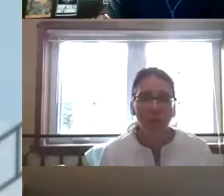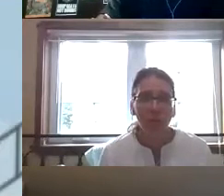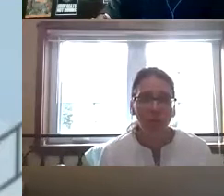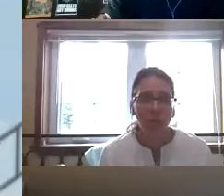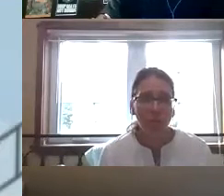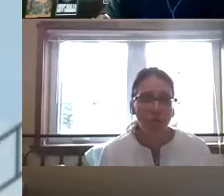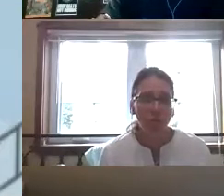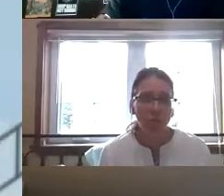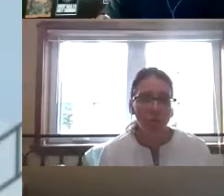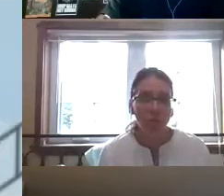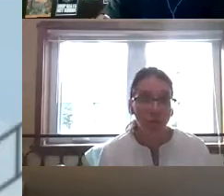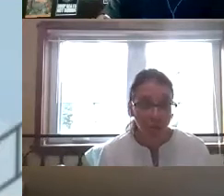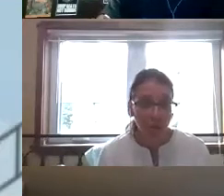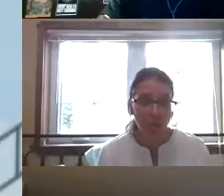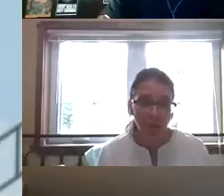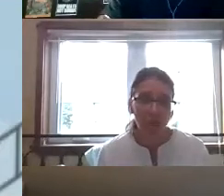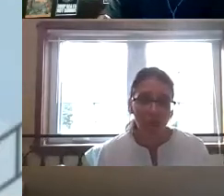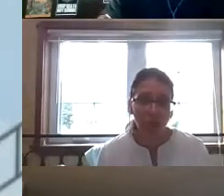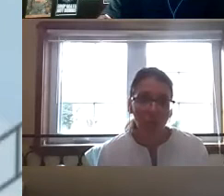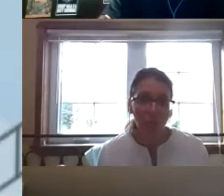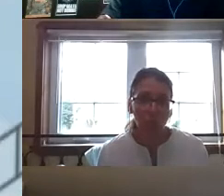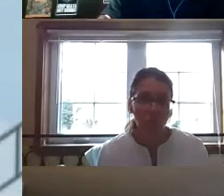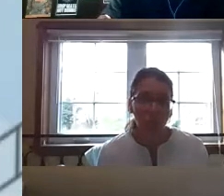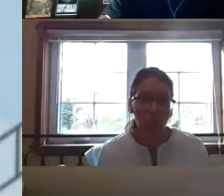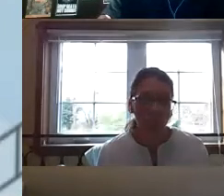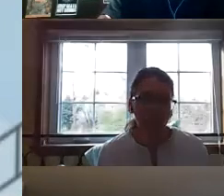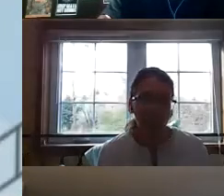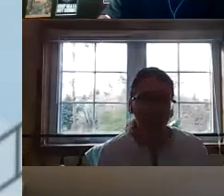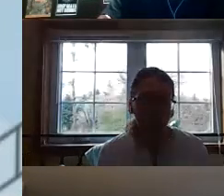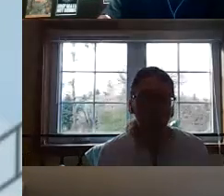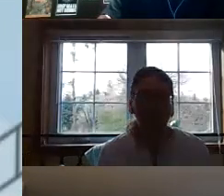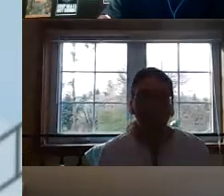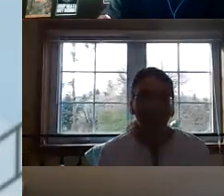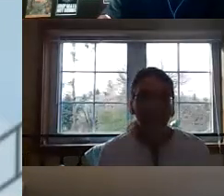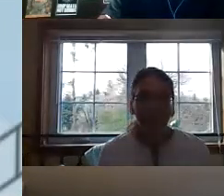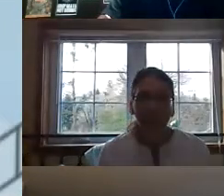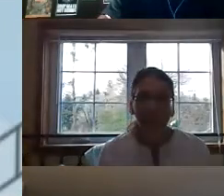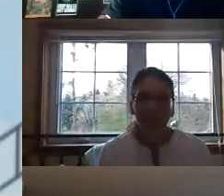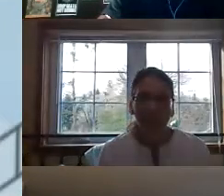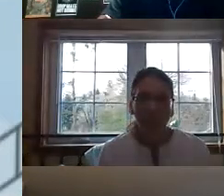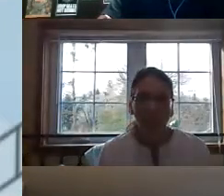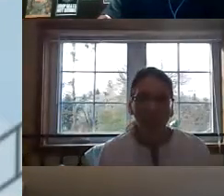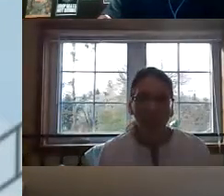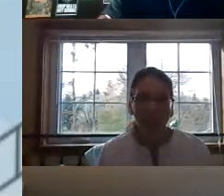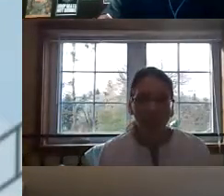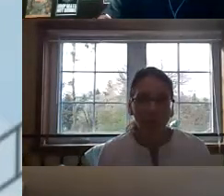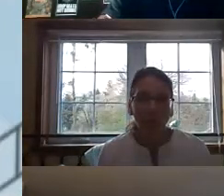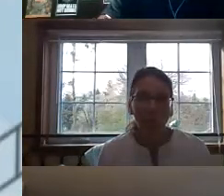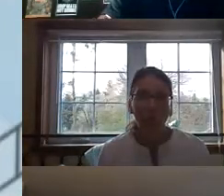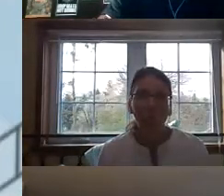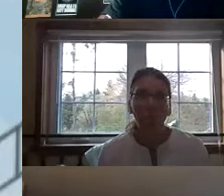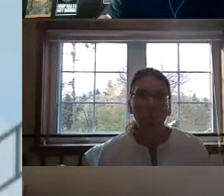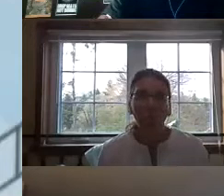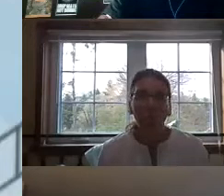high intersection crossings so that those intersections can be safely crossed by the more vulnerable